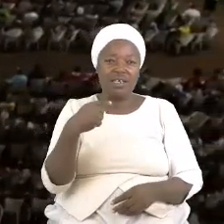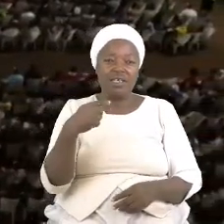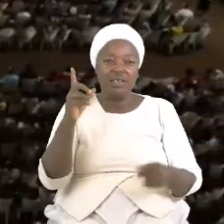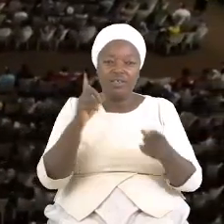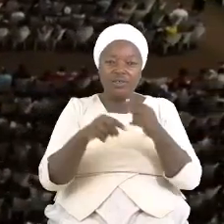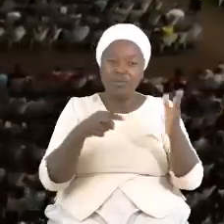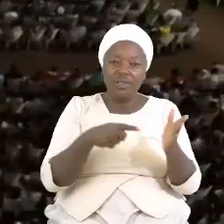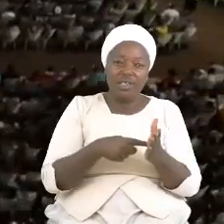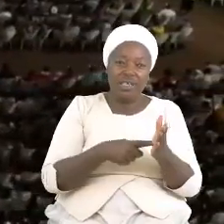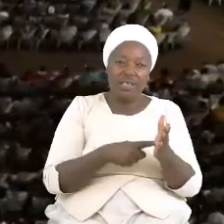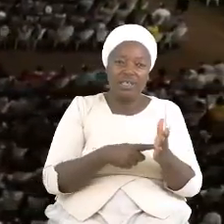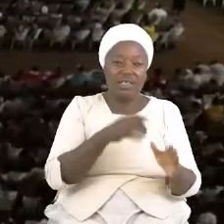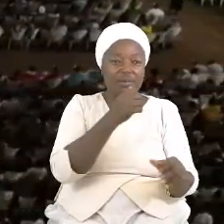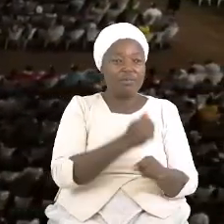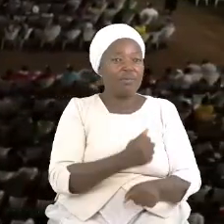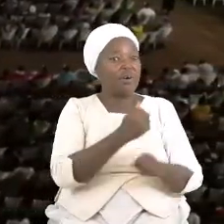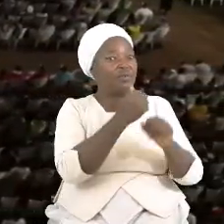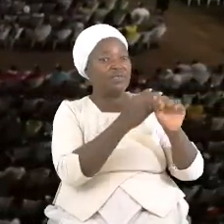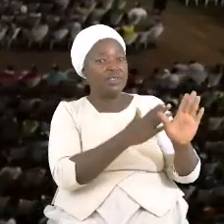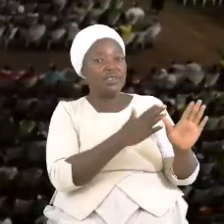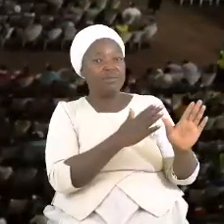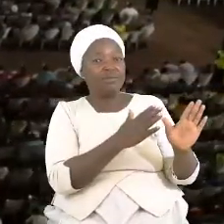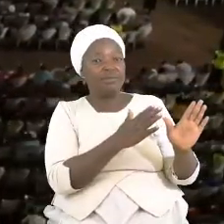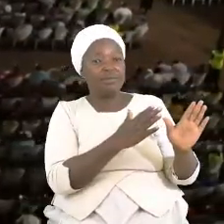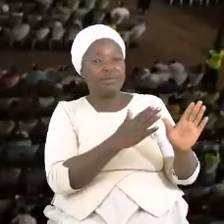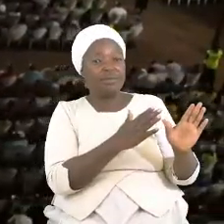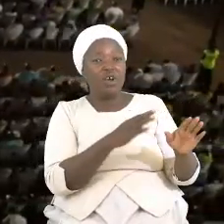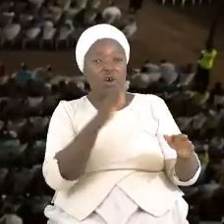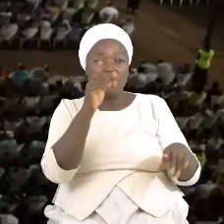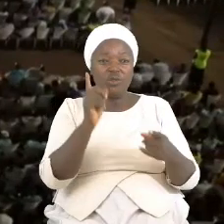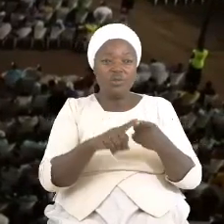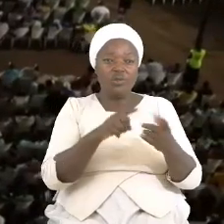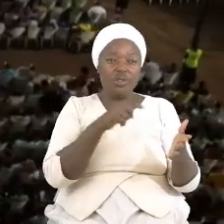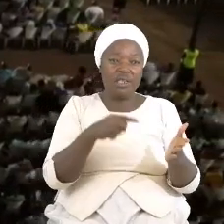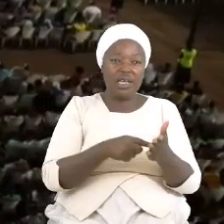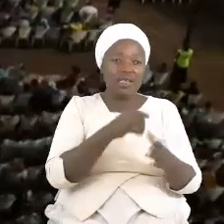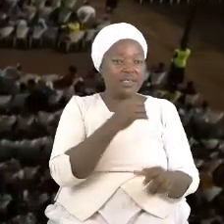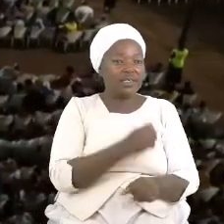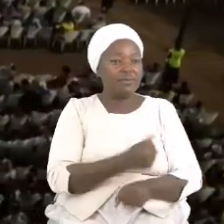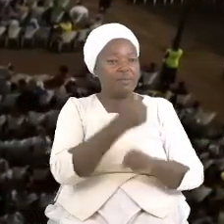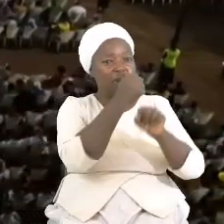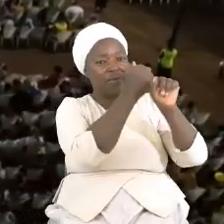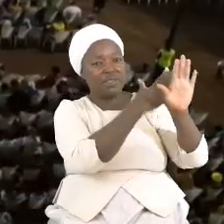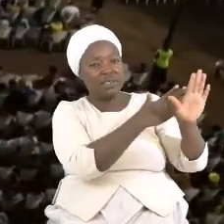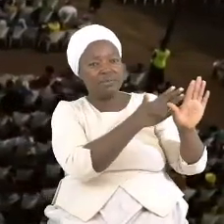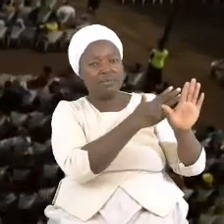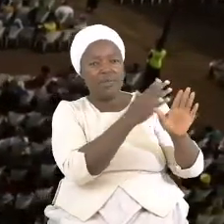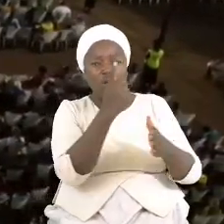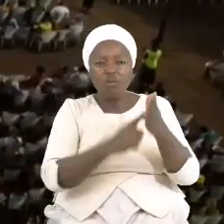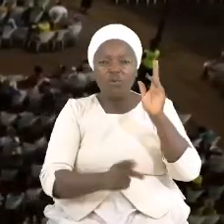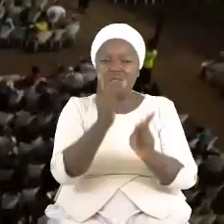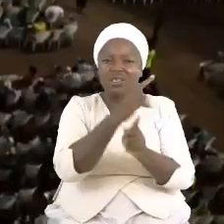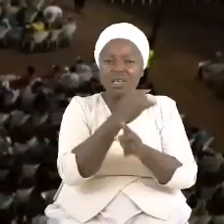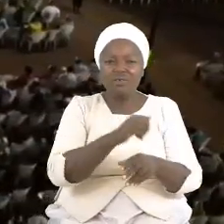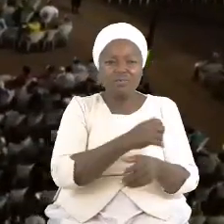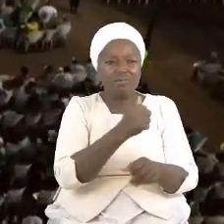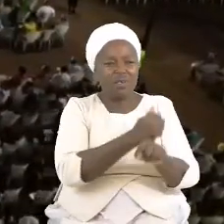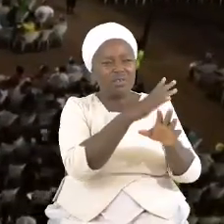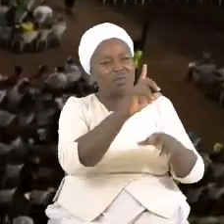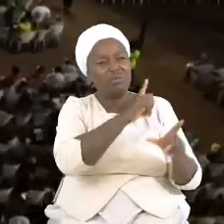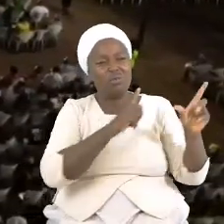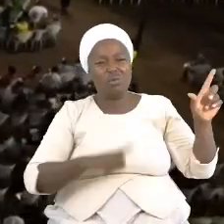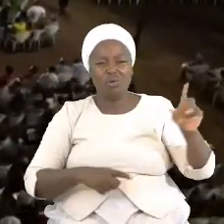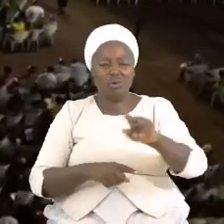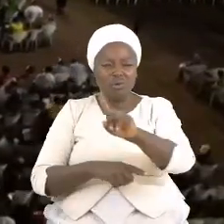this mountain, unto this mountain. What kind of mountain, Lord?